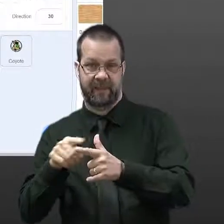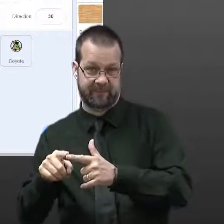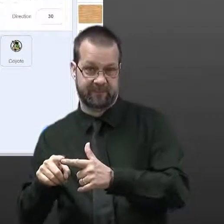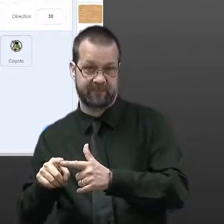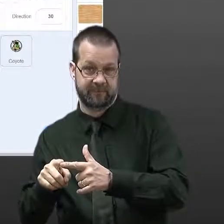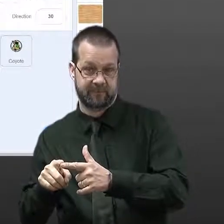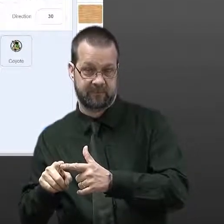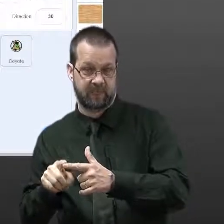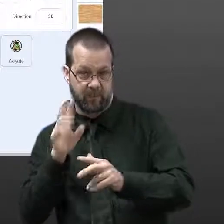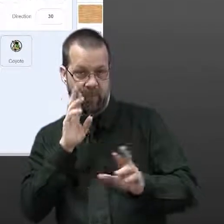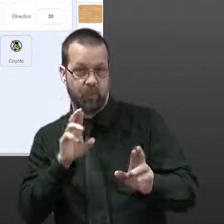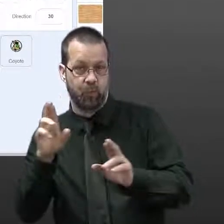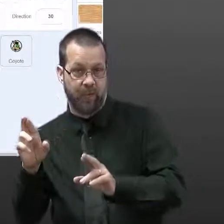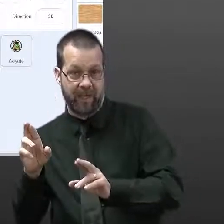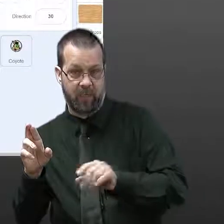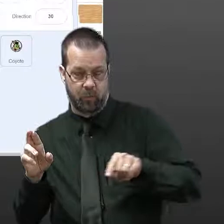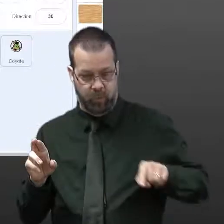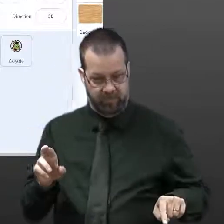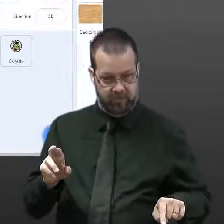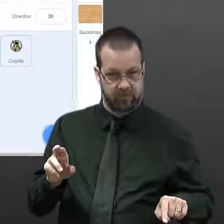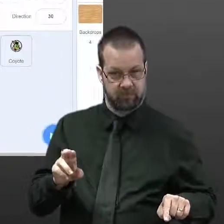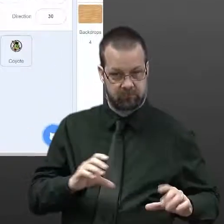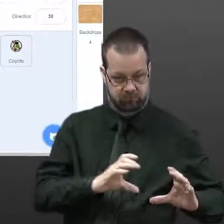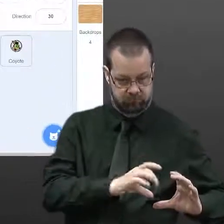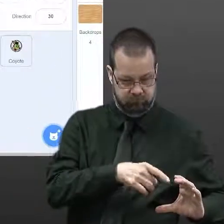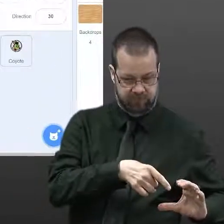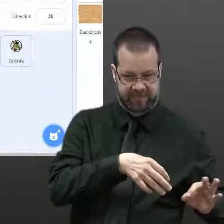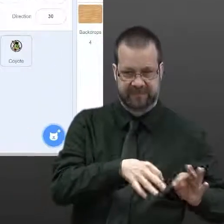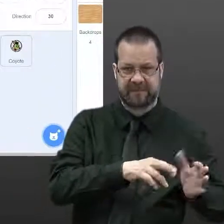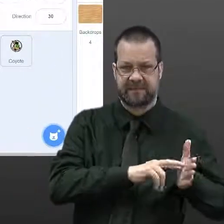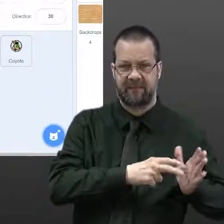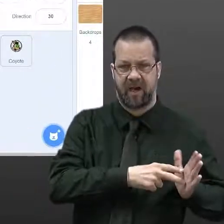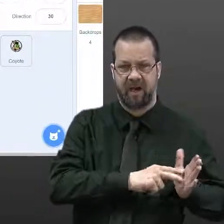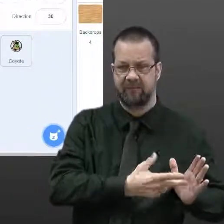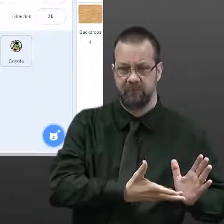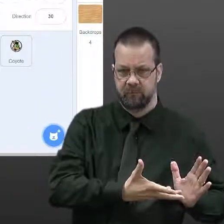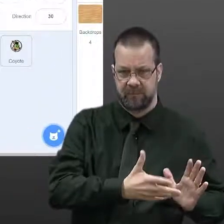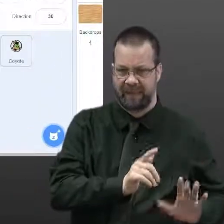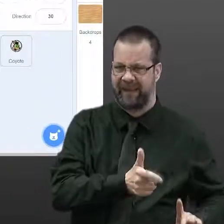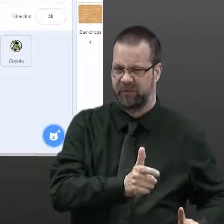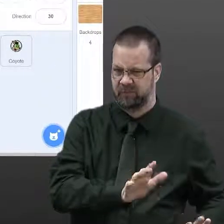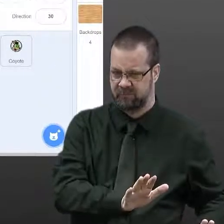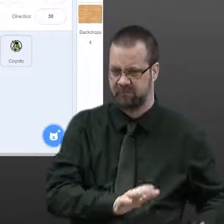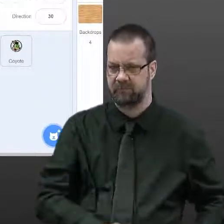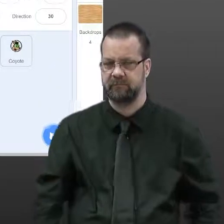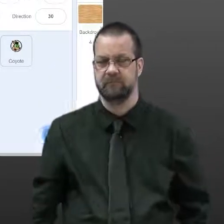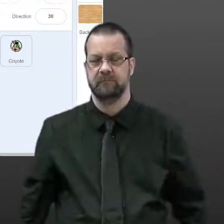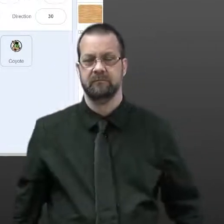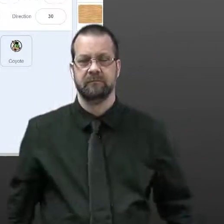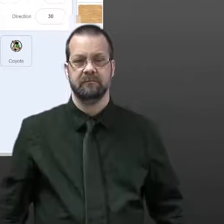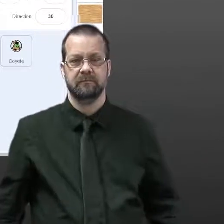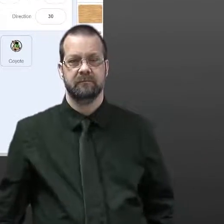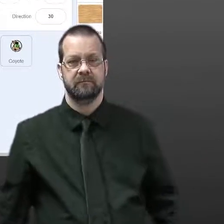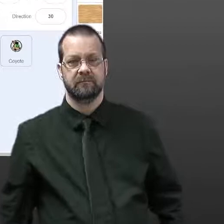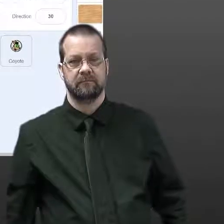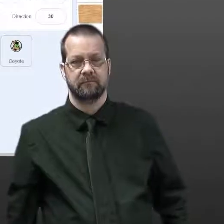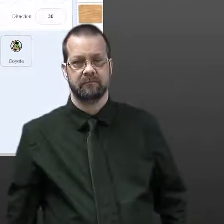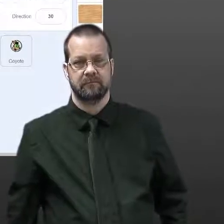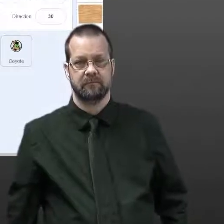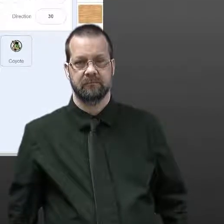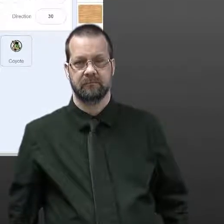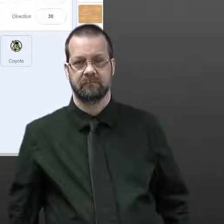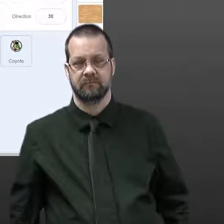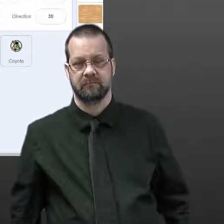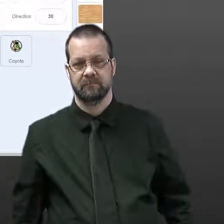statement. And that'll be ready to go once we define what that block does. Okay, so the next thing that we're going to